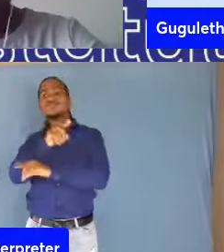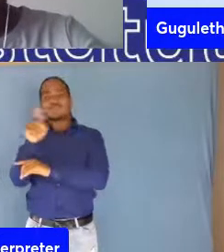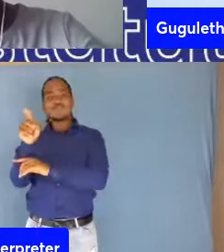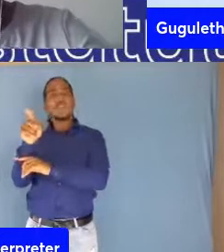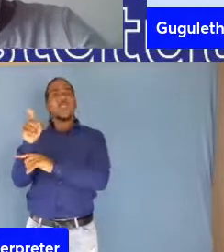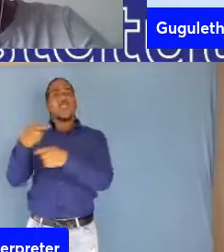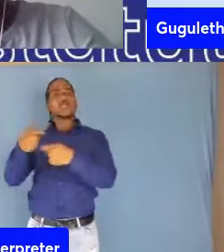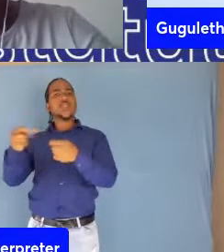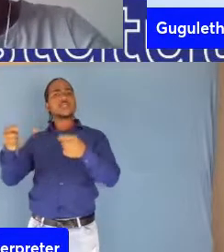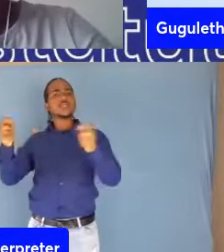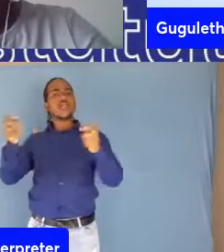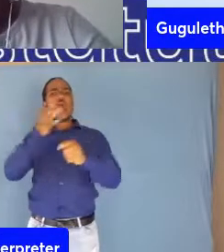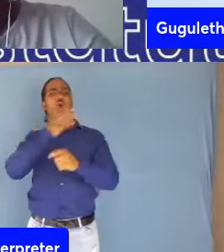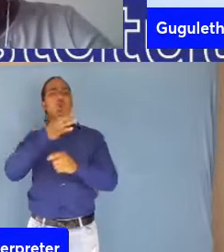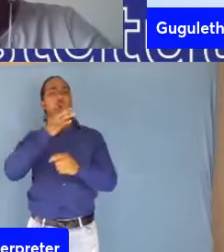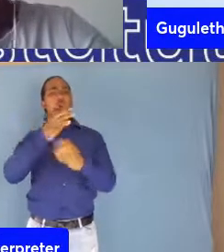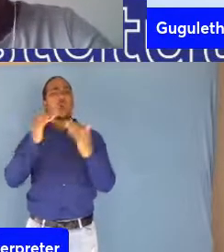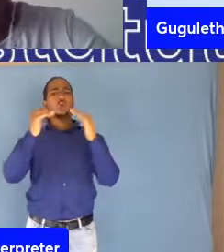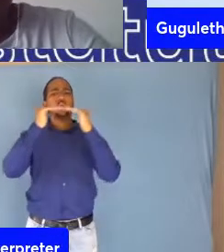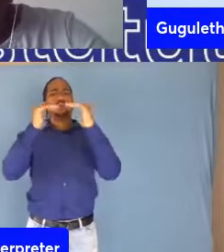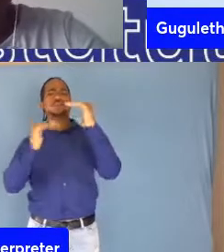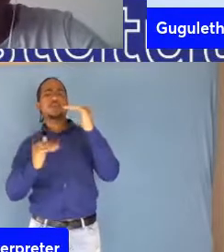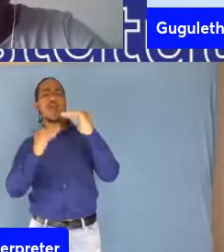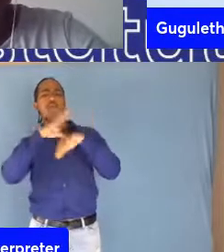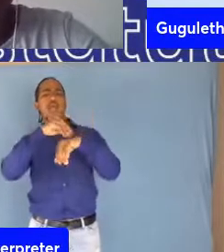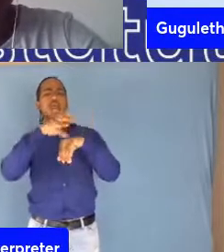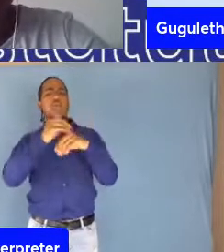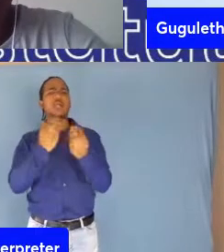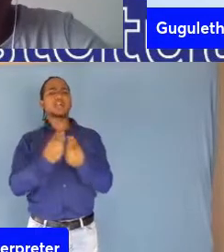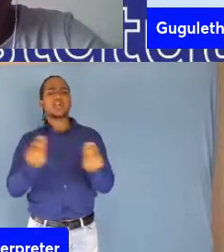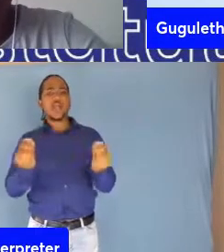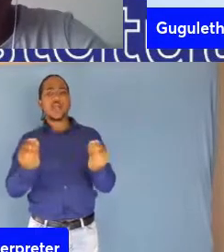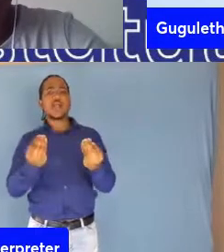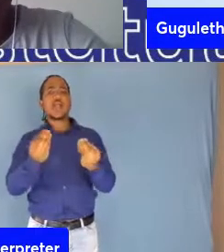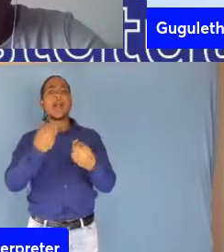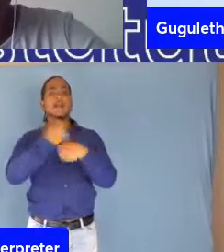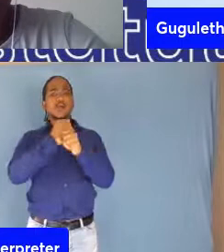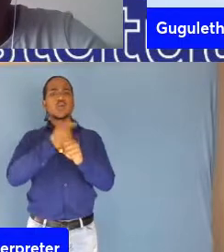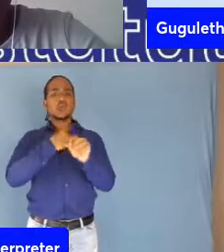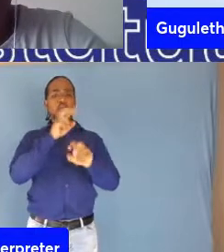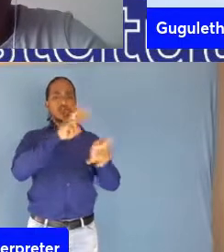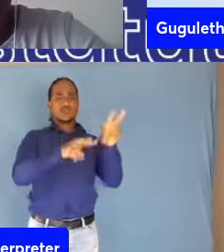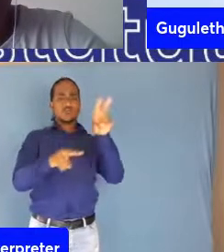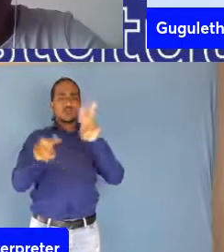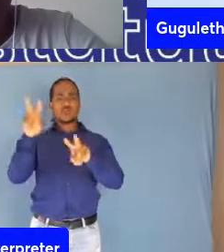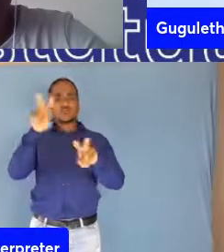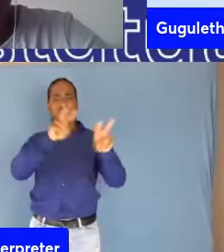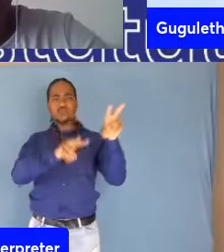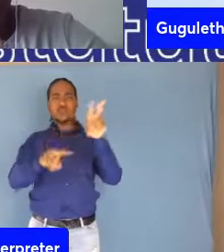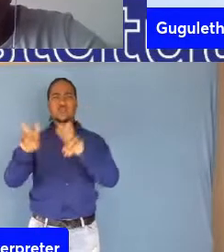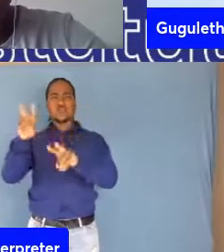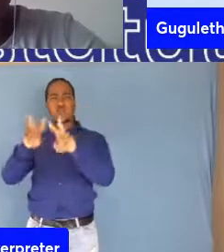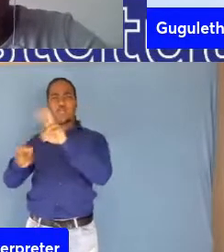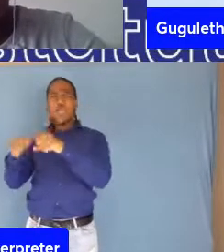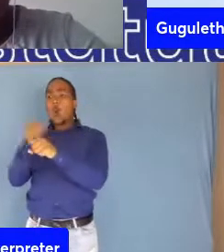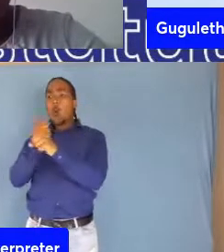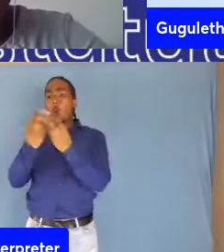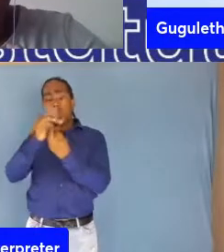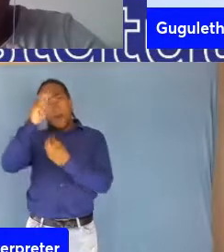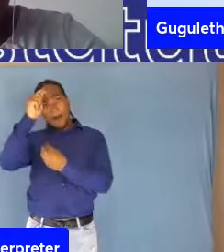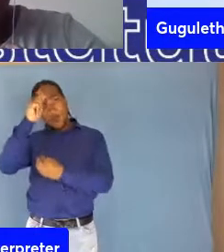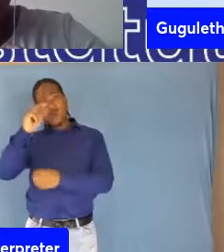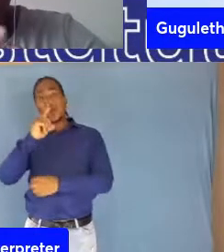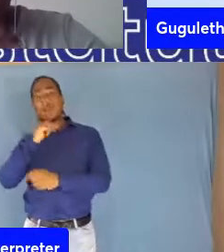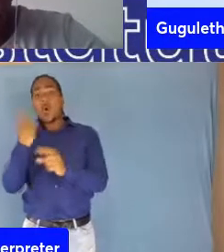to underage girls. It's in our interest to make sure that we patrol our streets. So working with boys and men, I always encourage